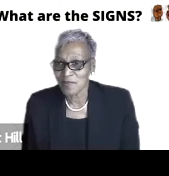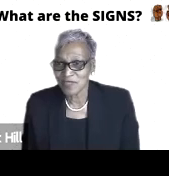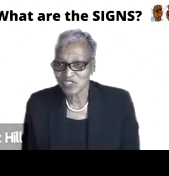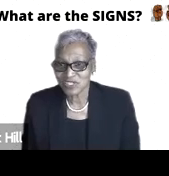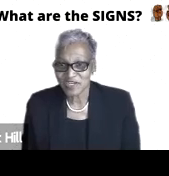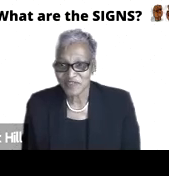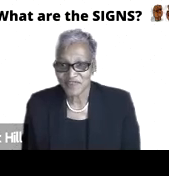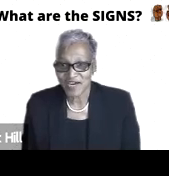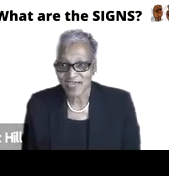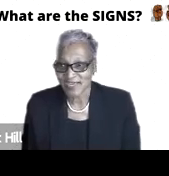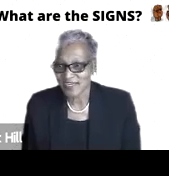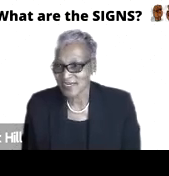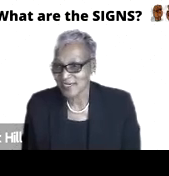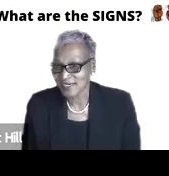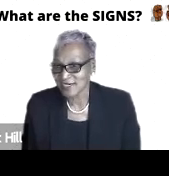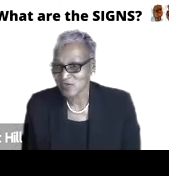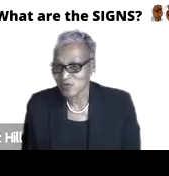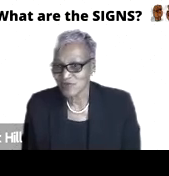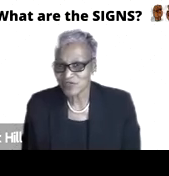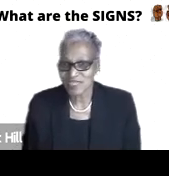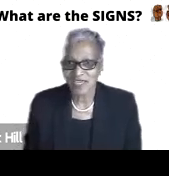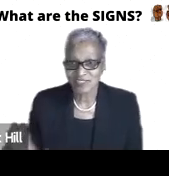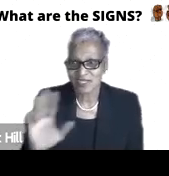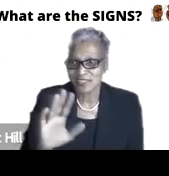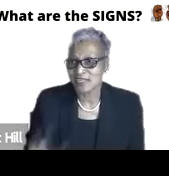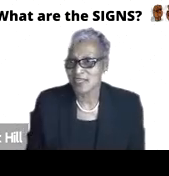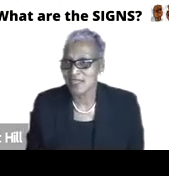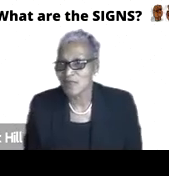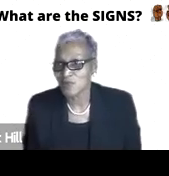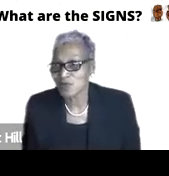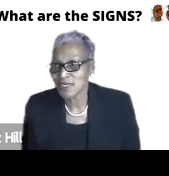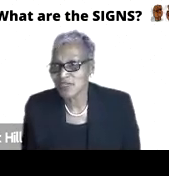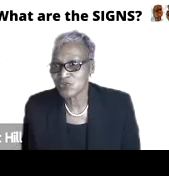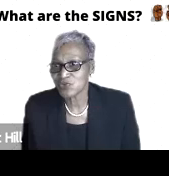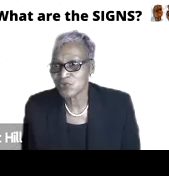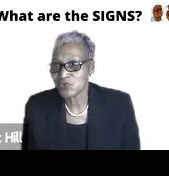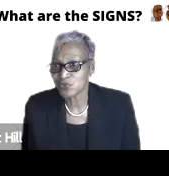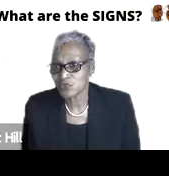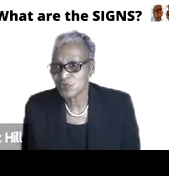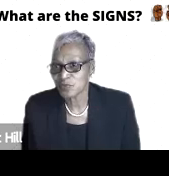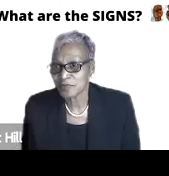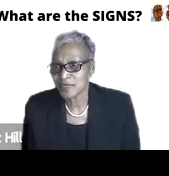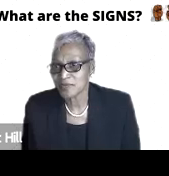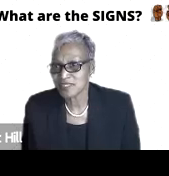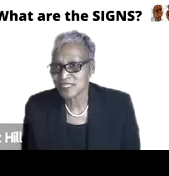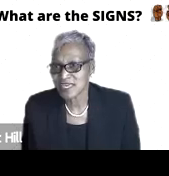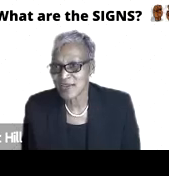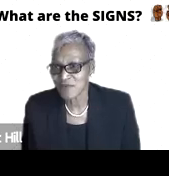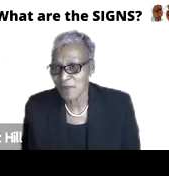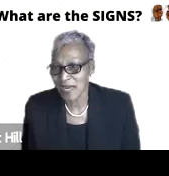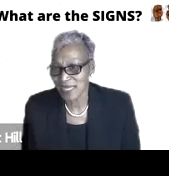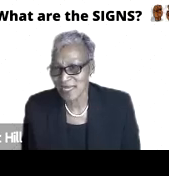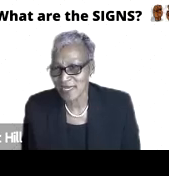Now, let me just clarify, whoever signs it will need to be able to